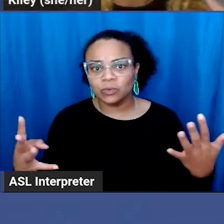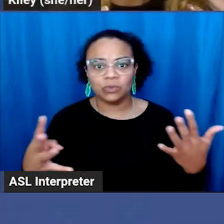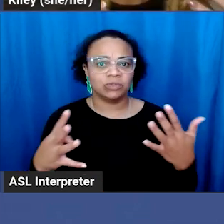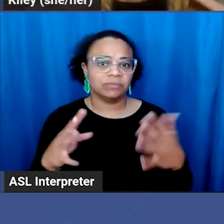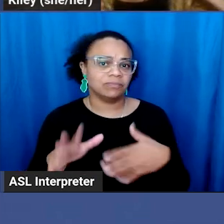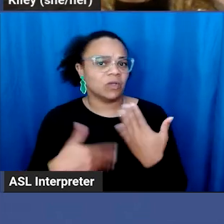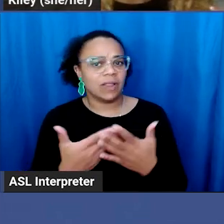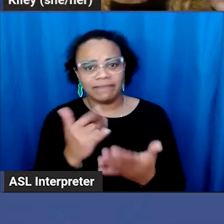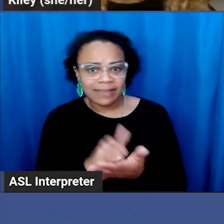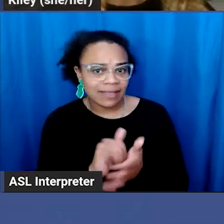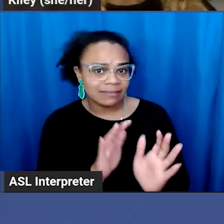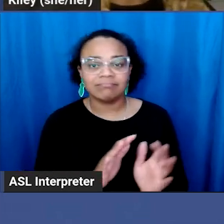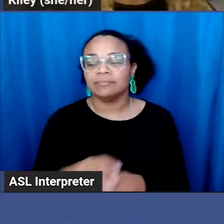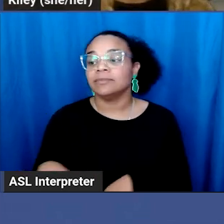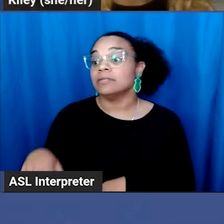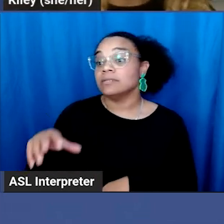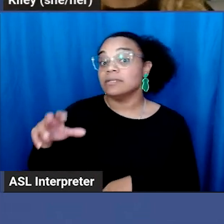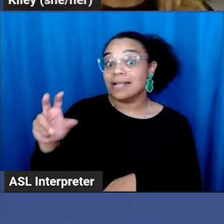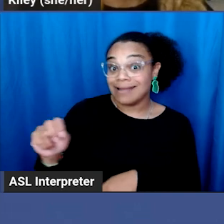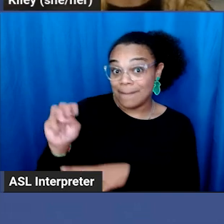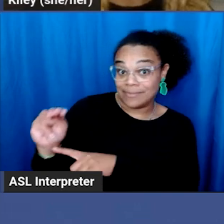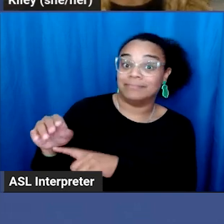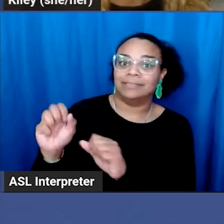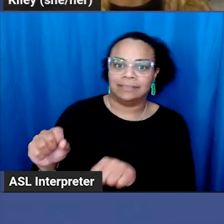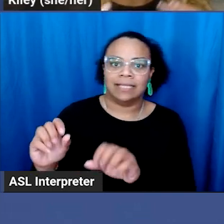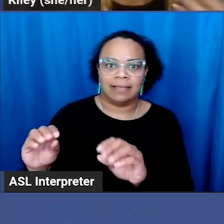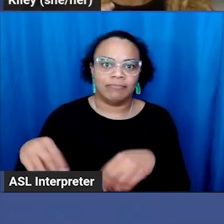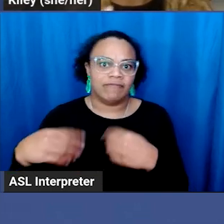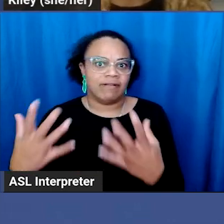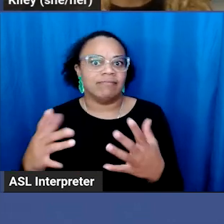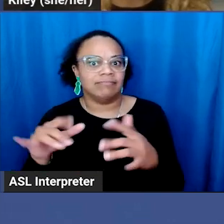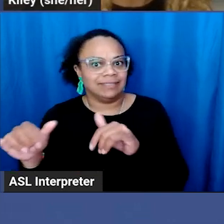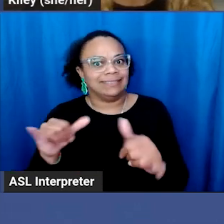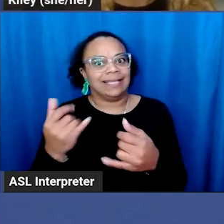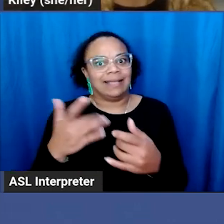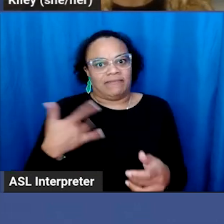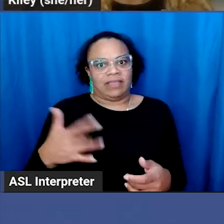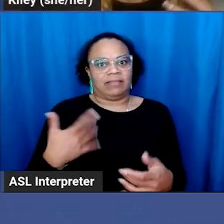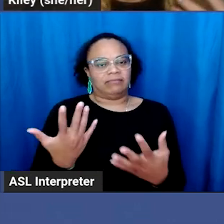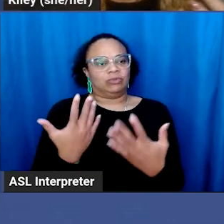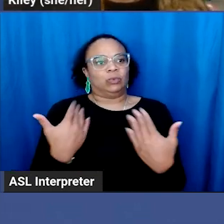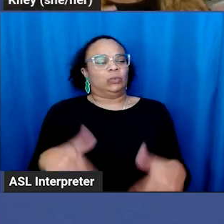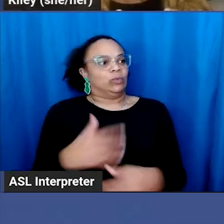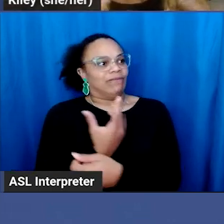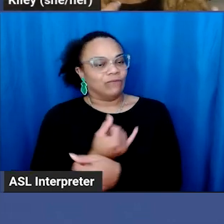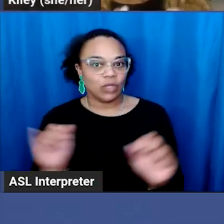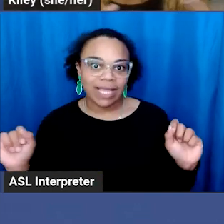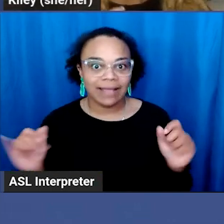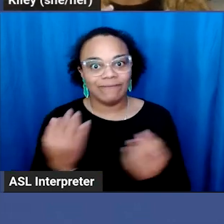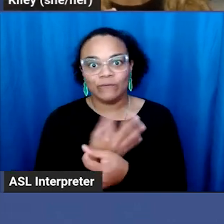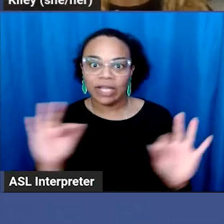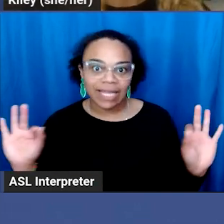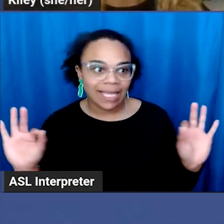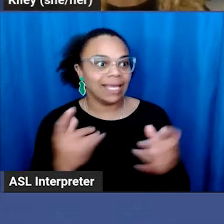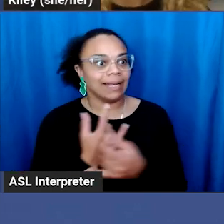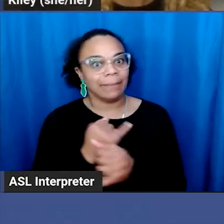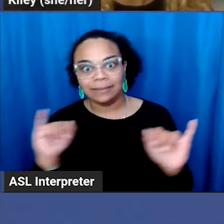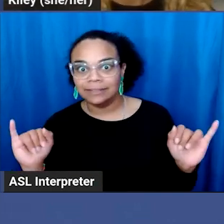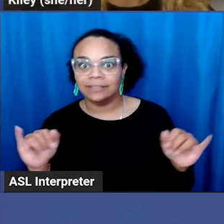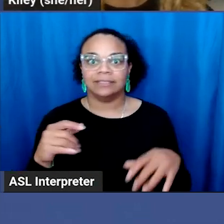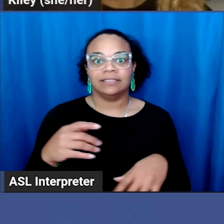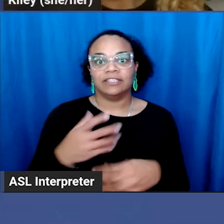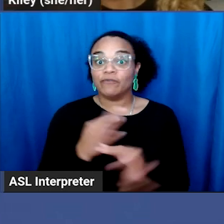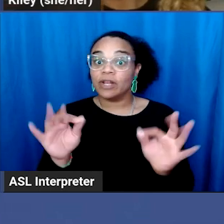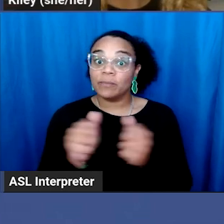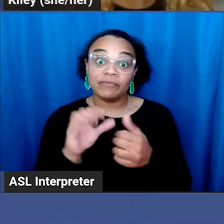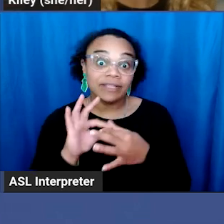that, non-monogamy can also provide this feeling of freedom and, freedom in relationships.